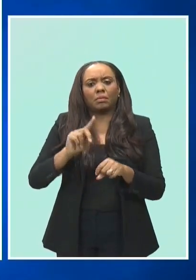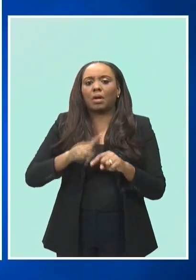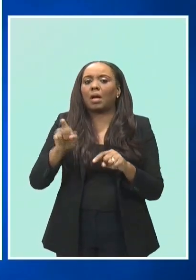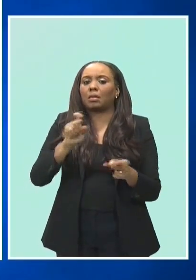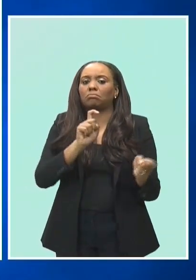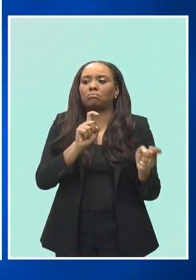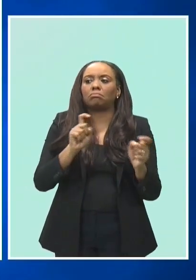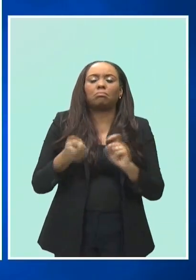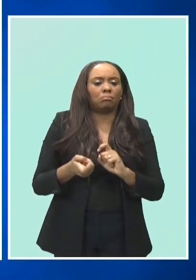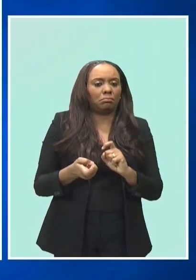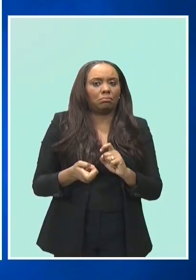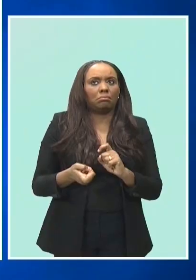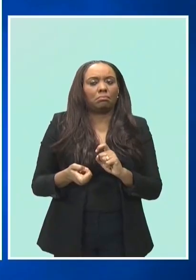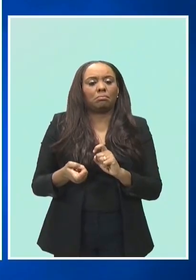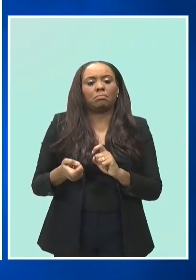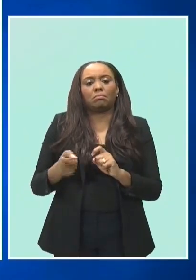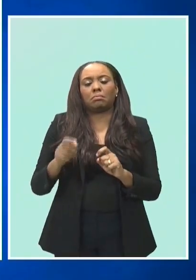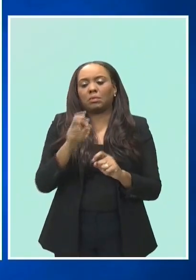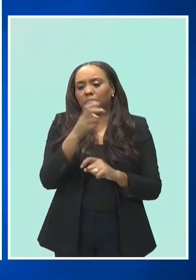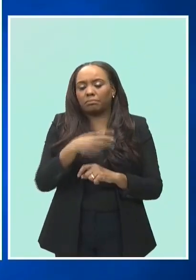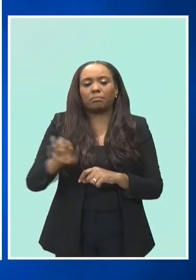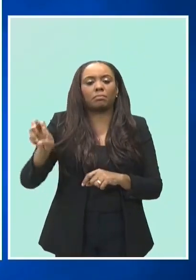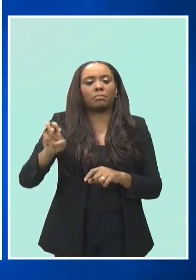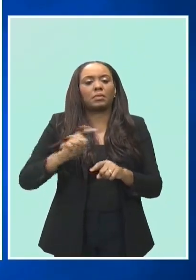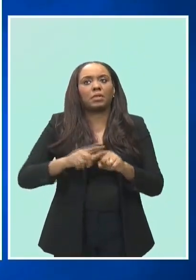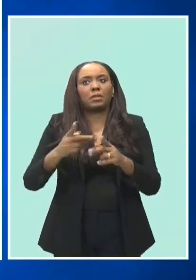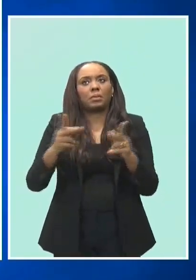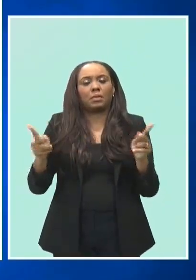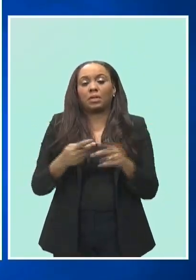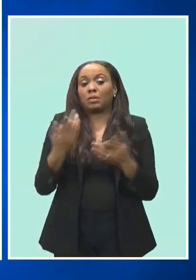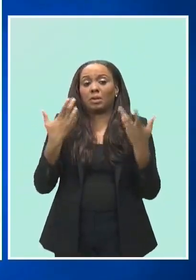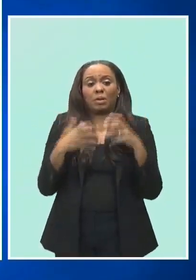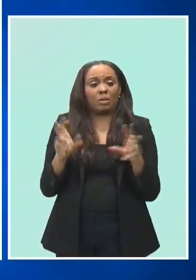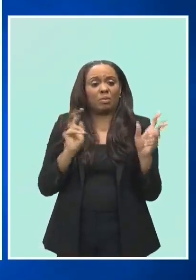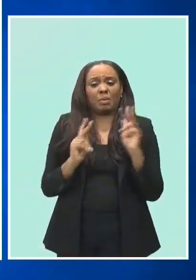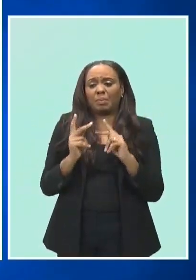change our departure point to toll bridge because this isn't a site that we want our guests to see or smell.